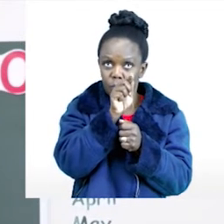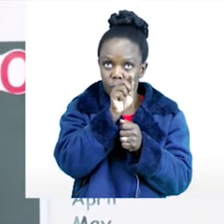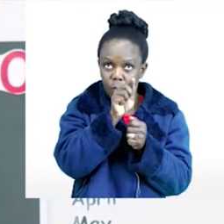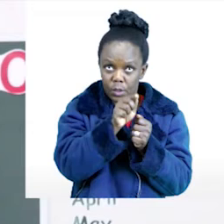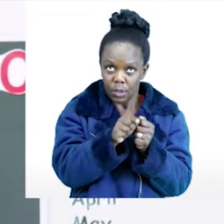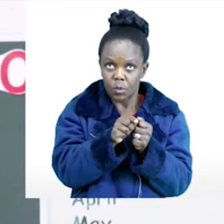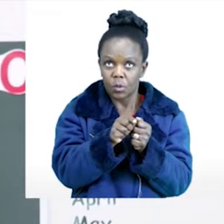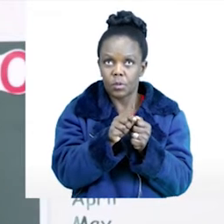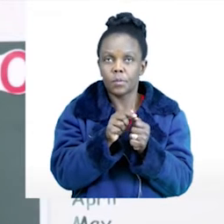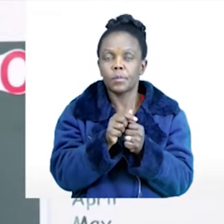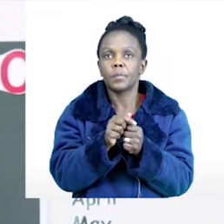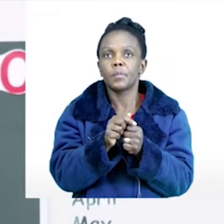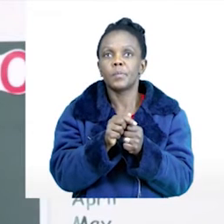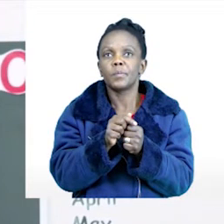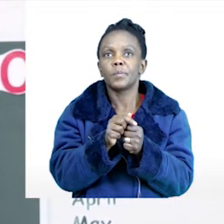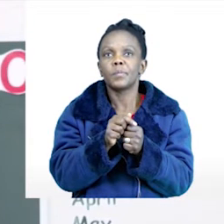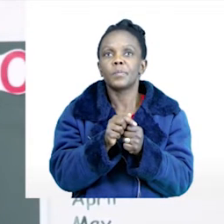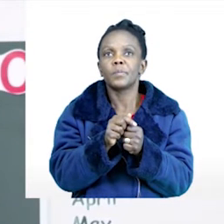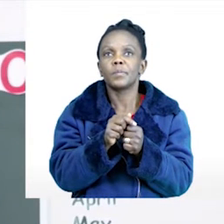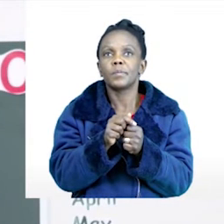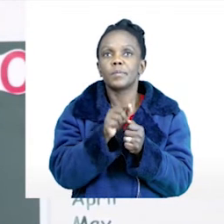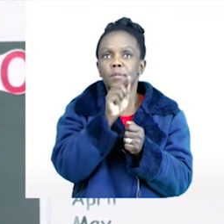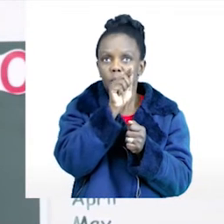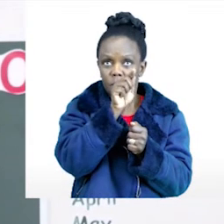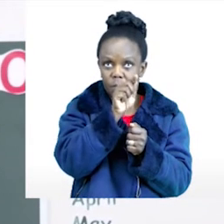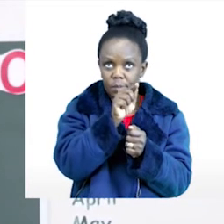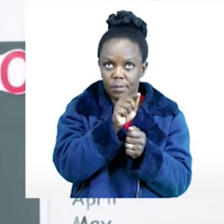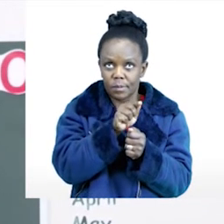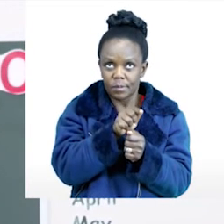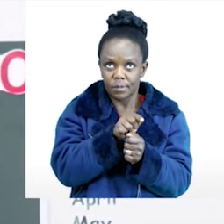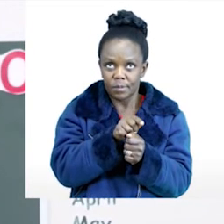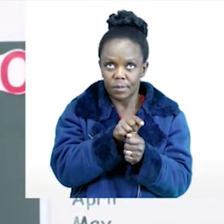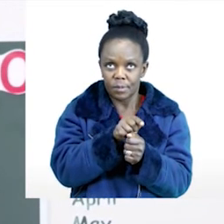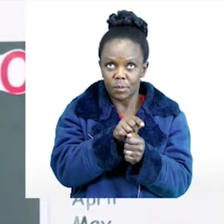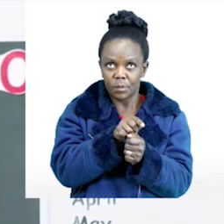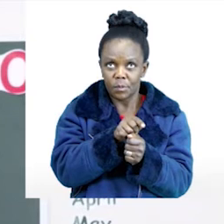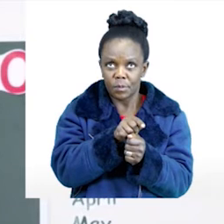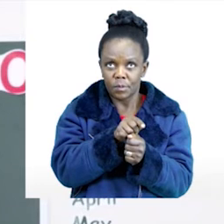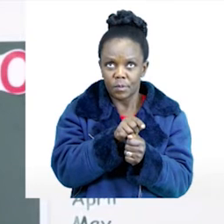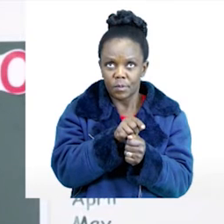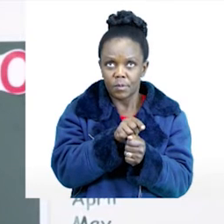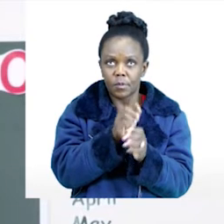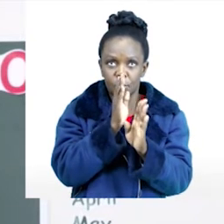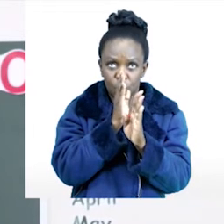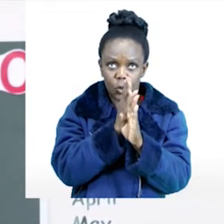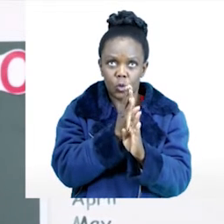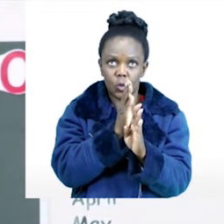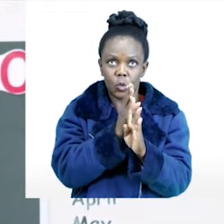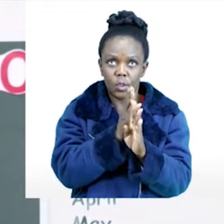this one going down to the bottom one. Remember, it's important to make your lines